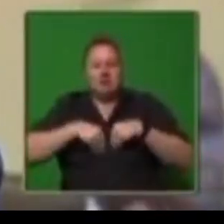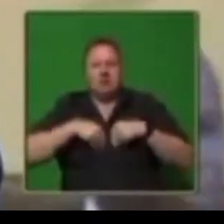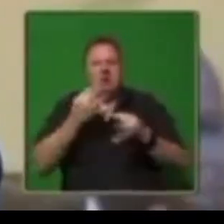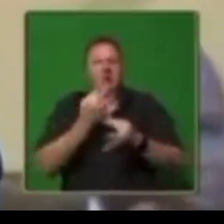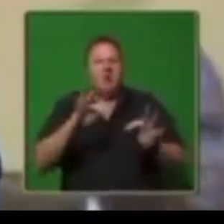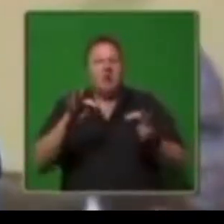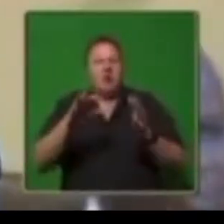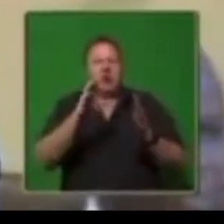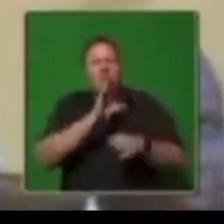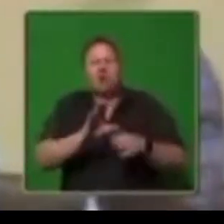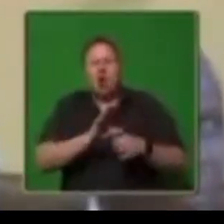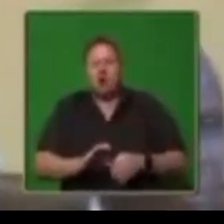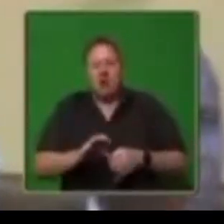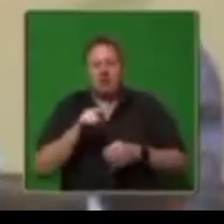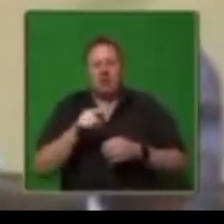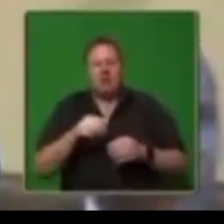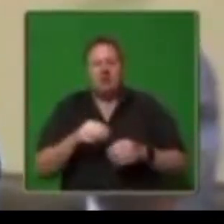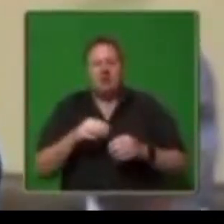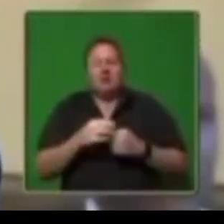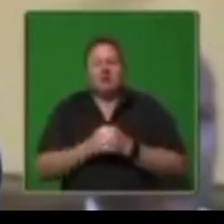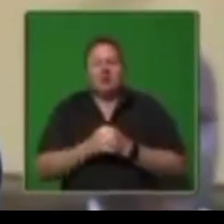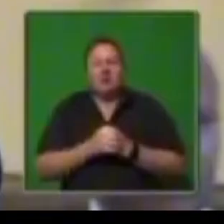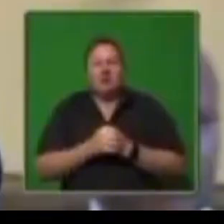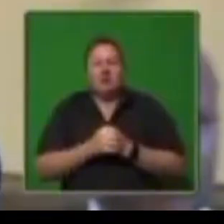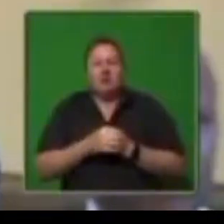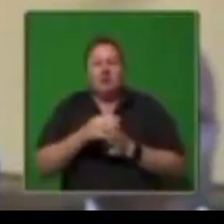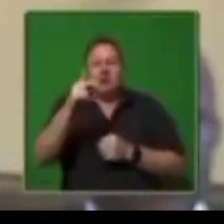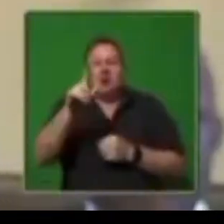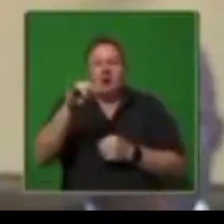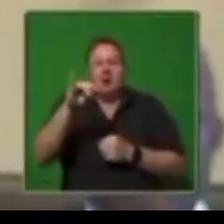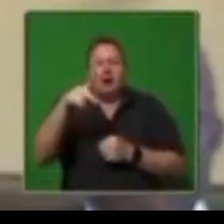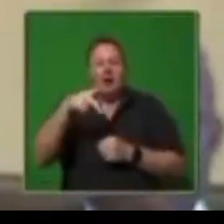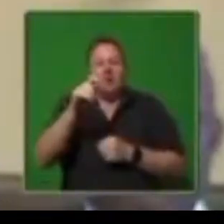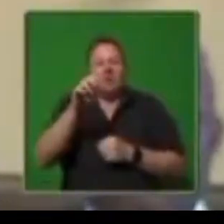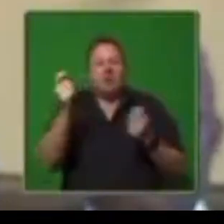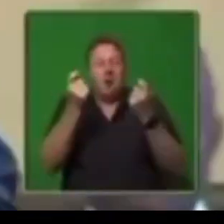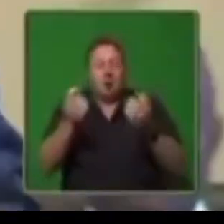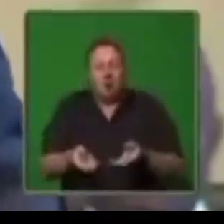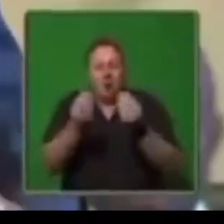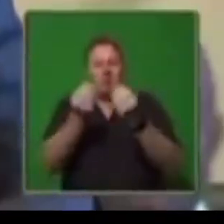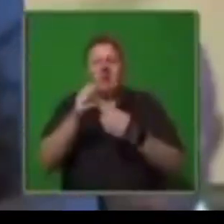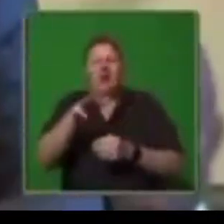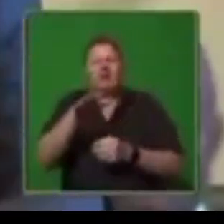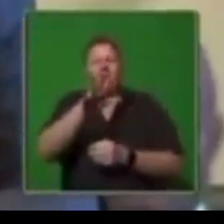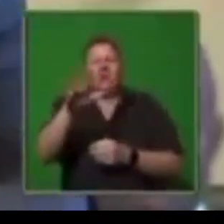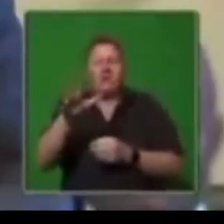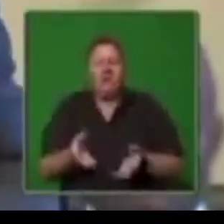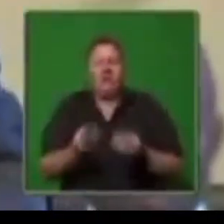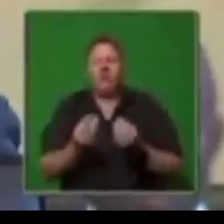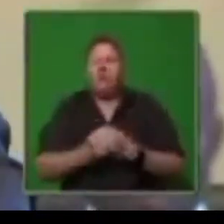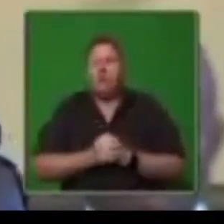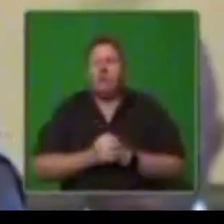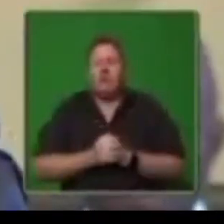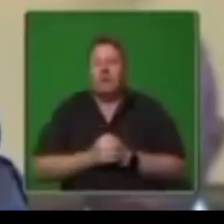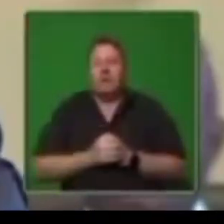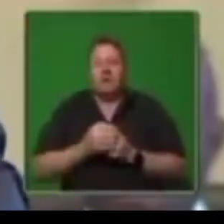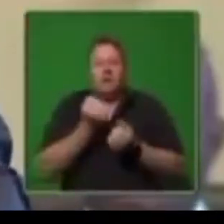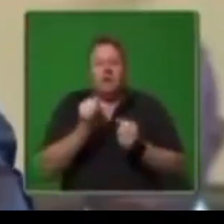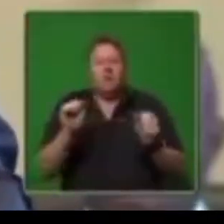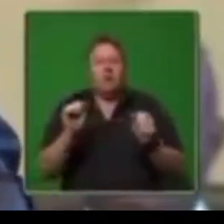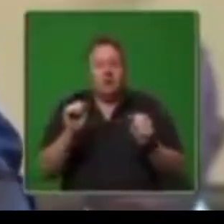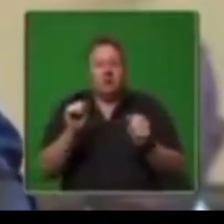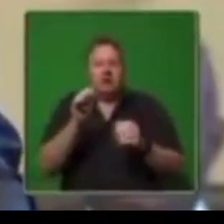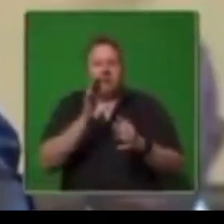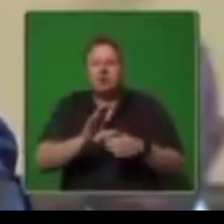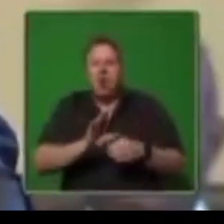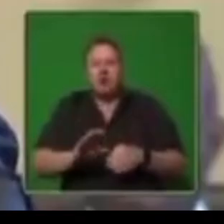the Freedom Charter at the Congress of the People in Kliptown in 1955. The Freedom Charter is the cornerstone